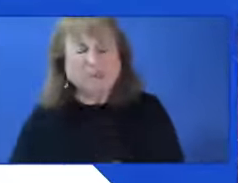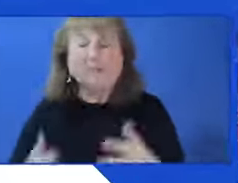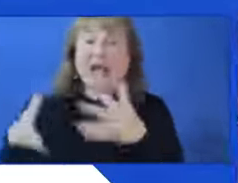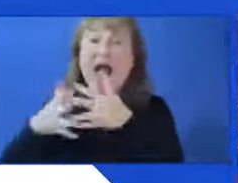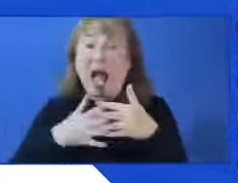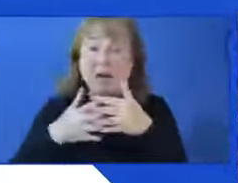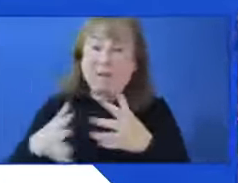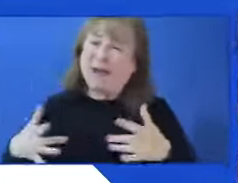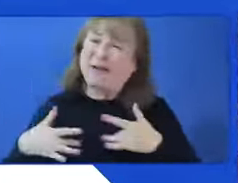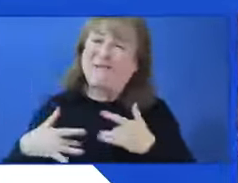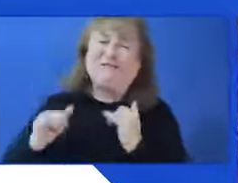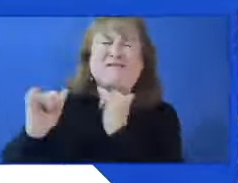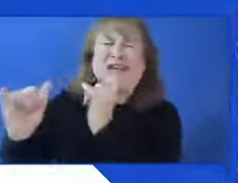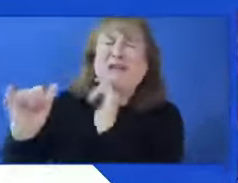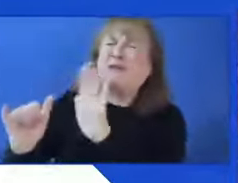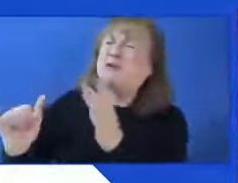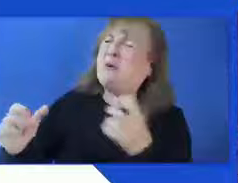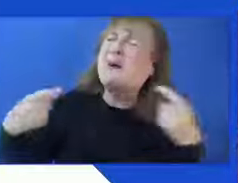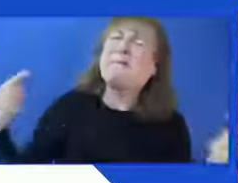America feels your pain.